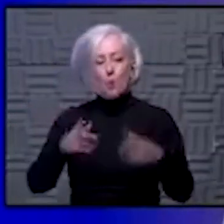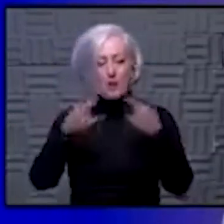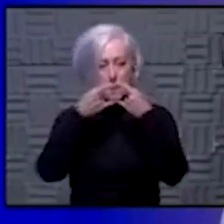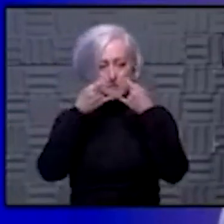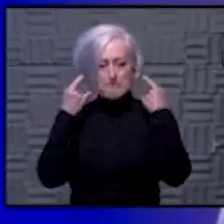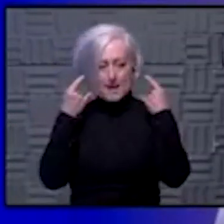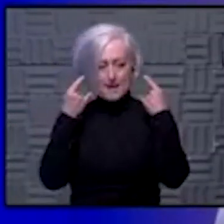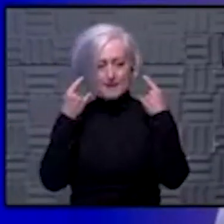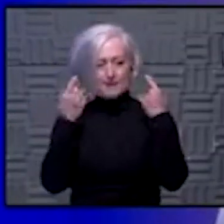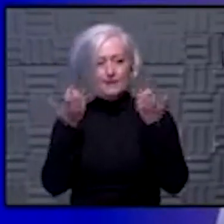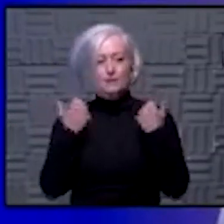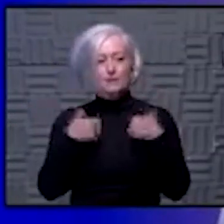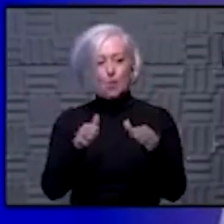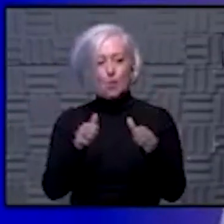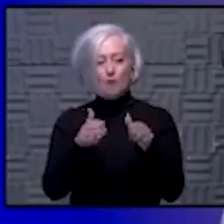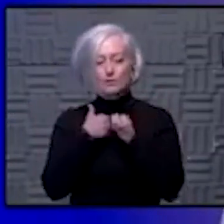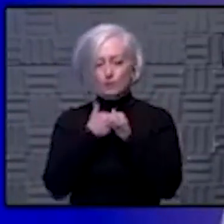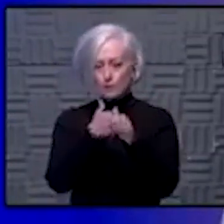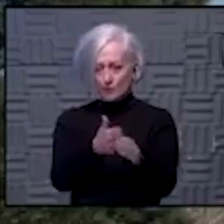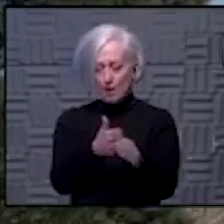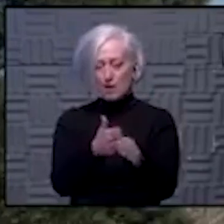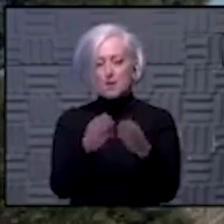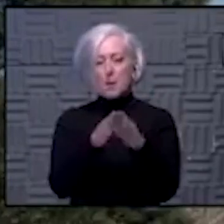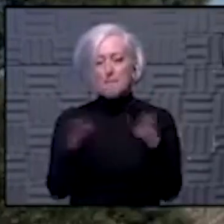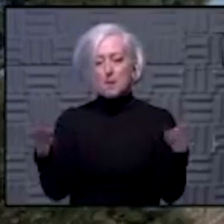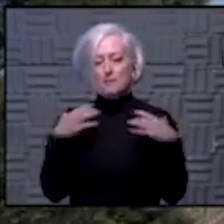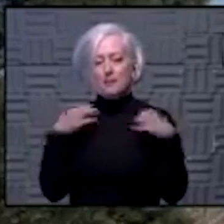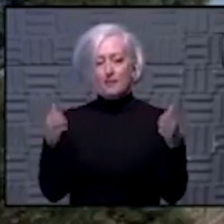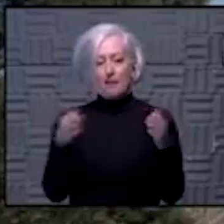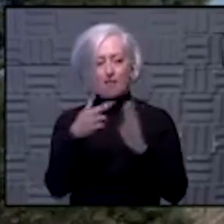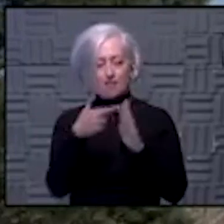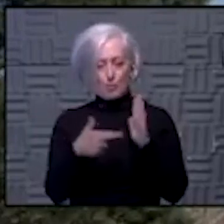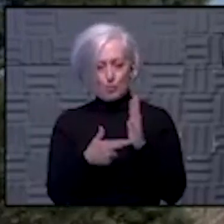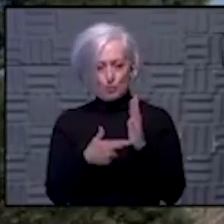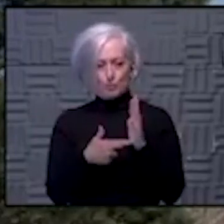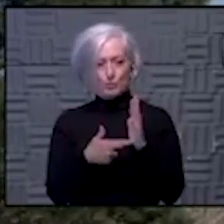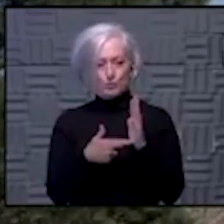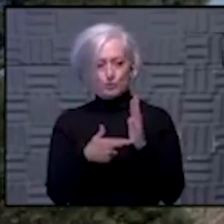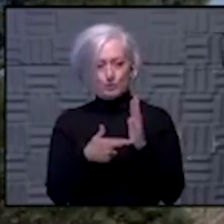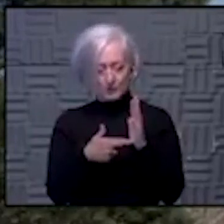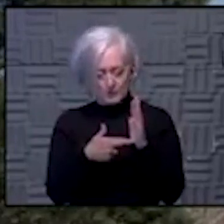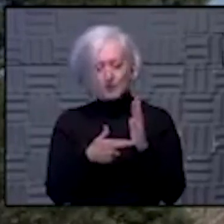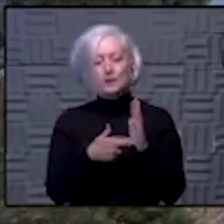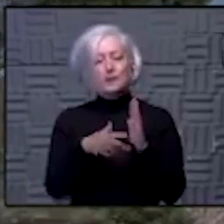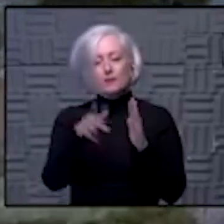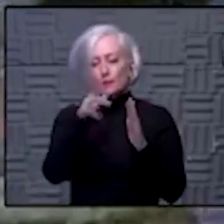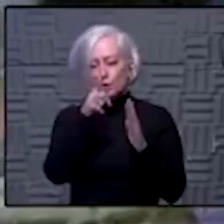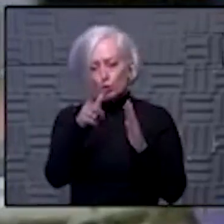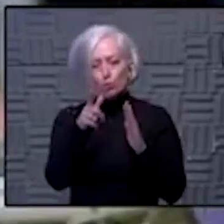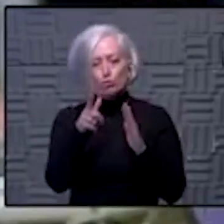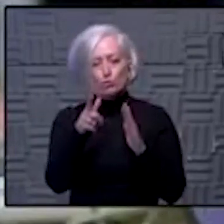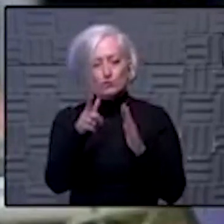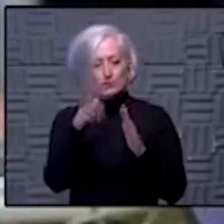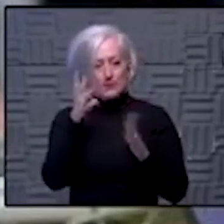health guidance. And taking the brunt of that is those rural public health officers and those nurses.